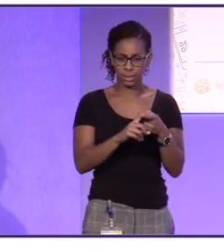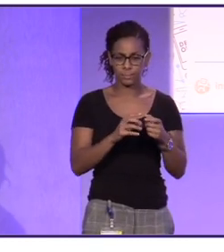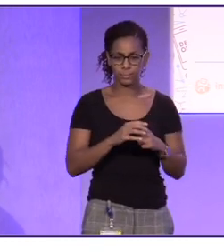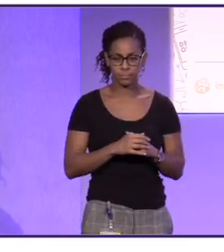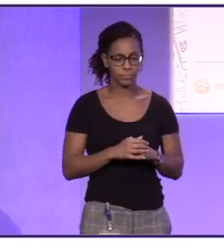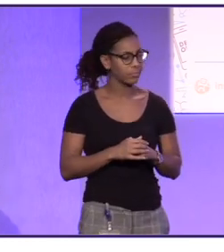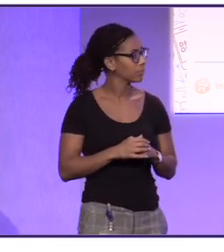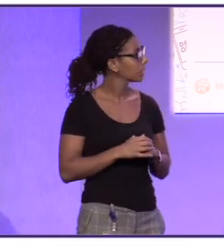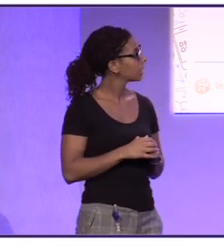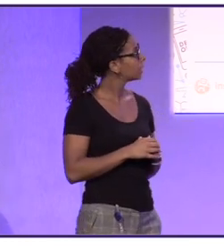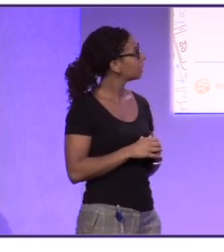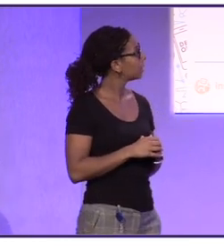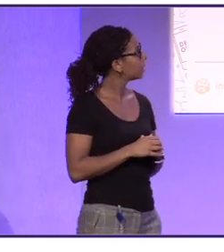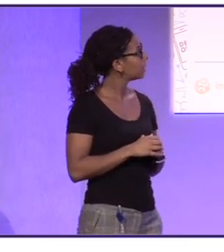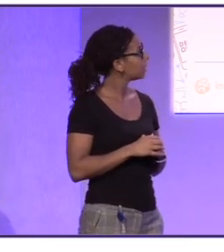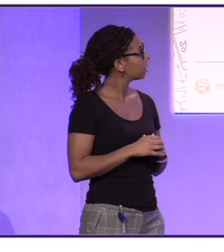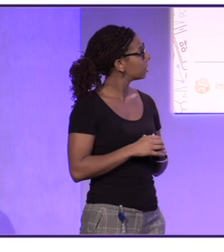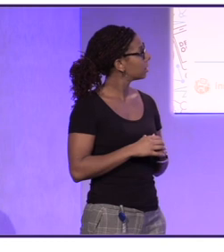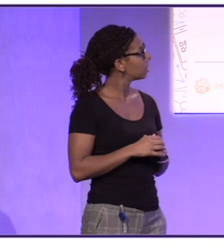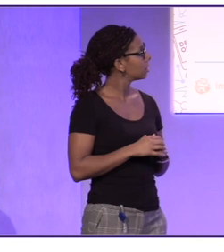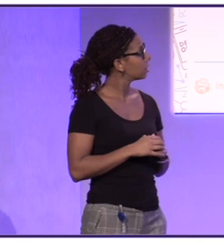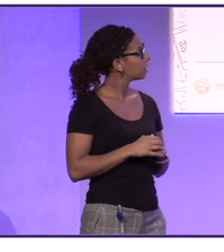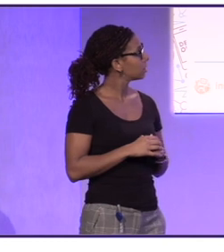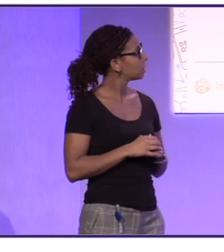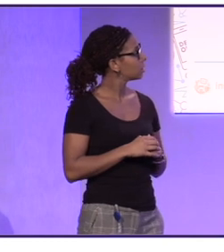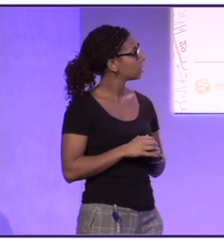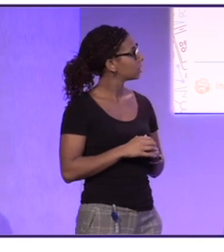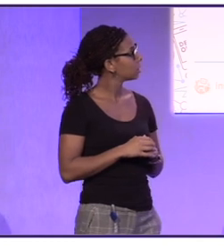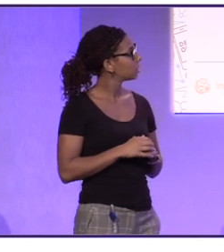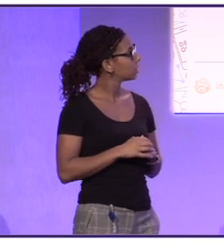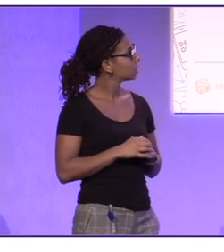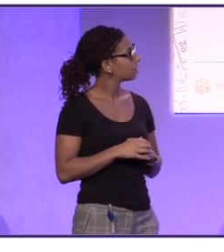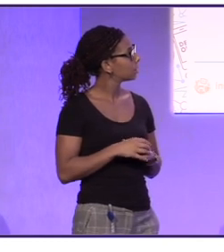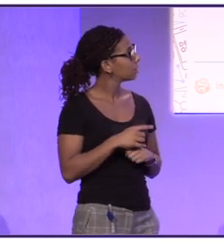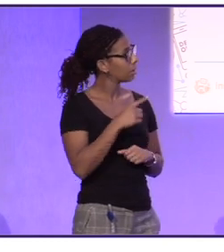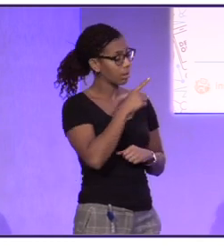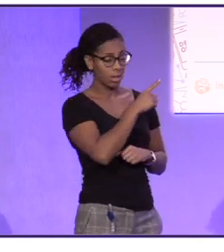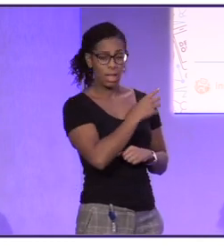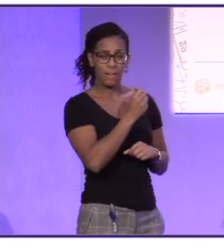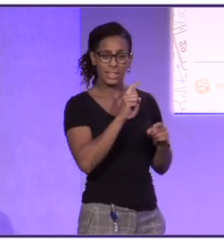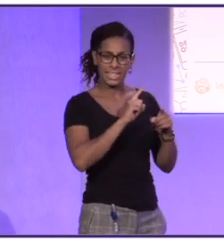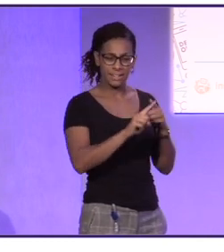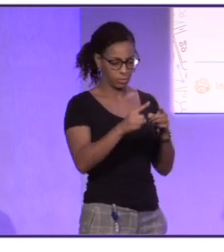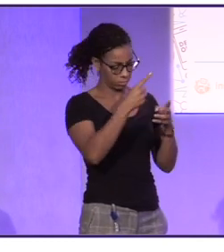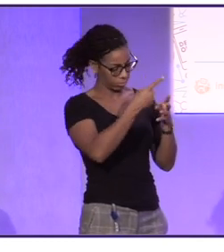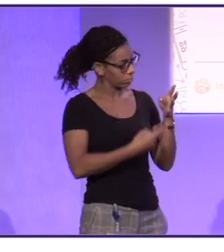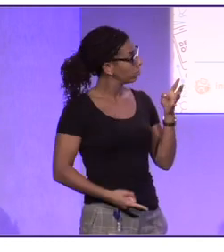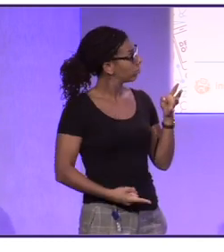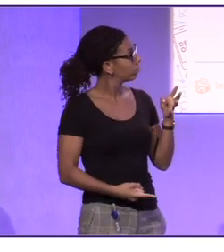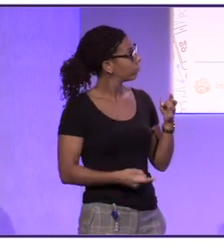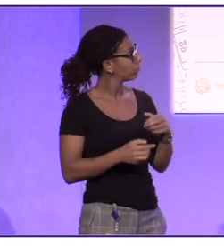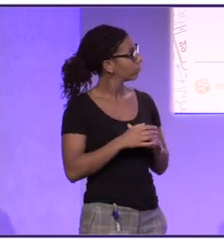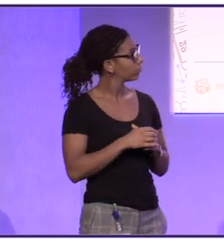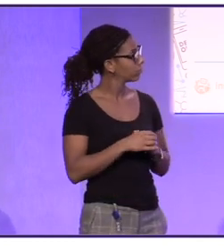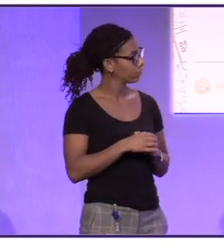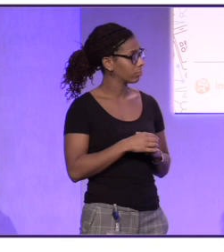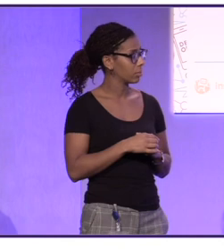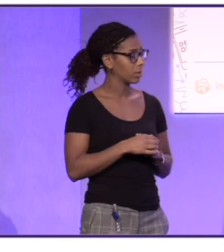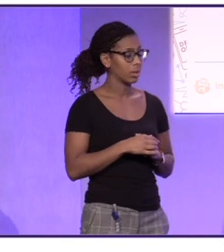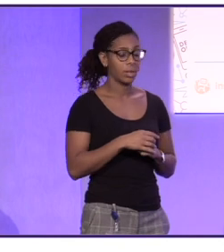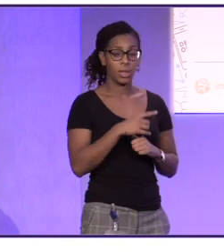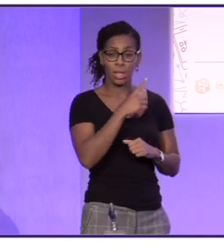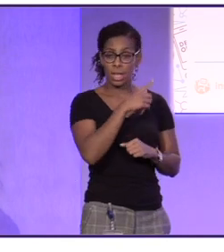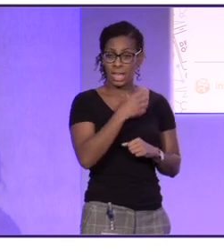us, it comes in different flavors. We have tight coupling in our architecture, infrastructure, and code. But also we have tight coupling in